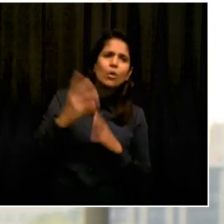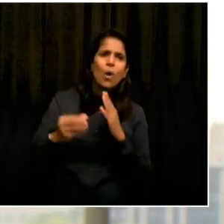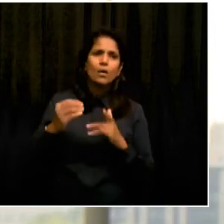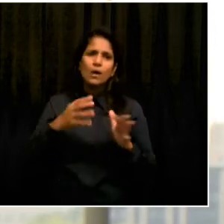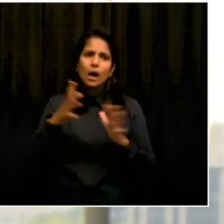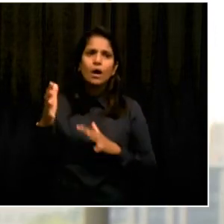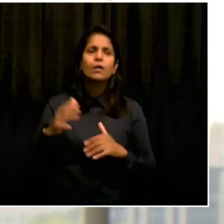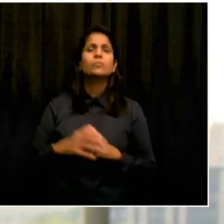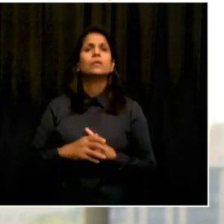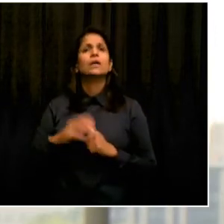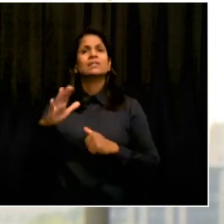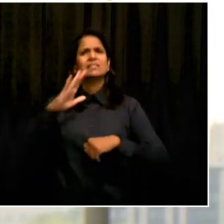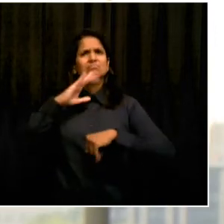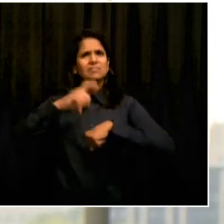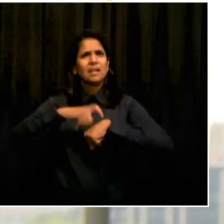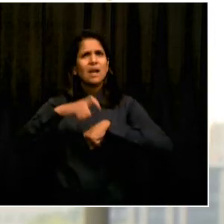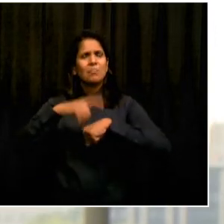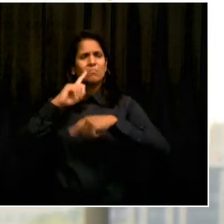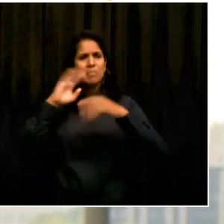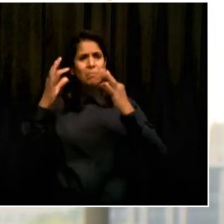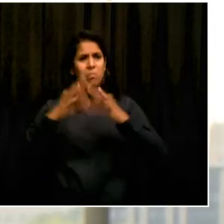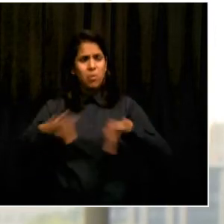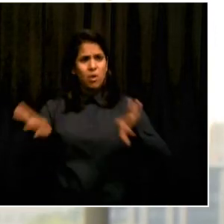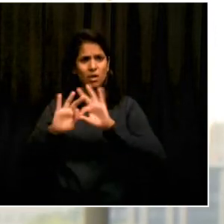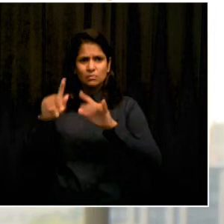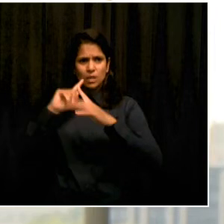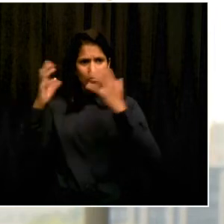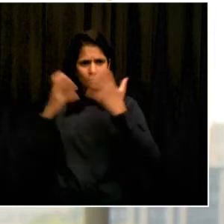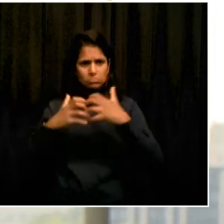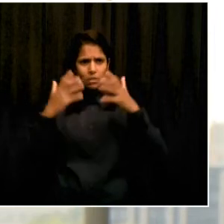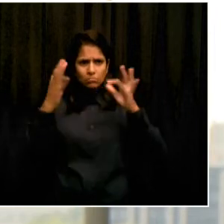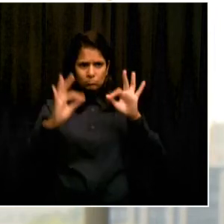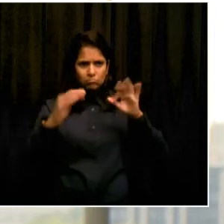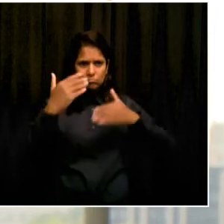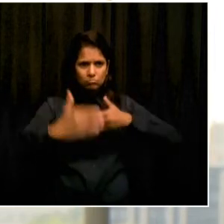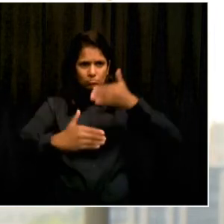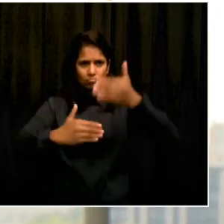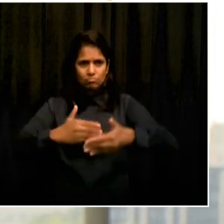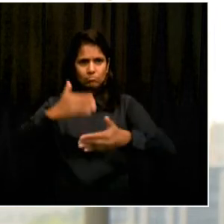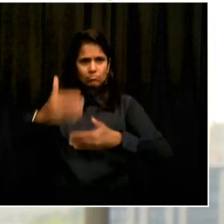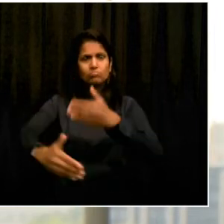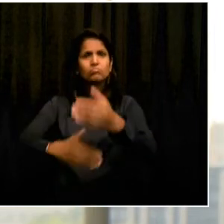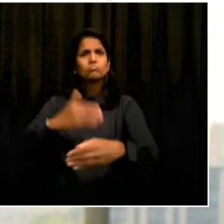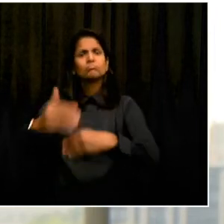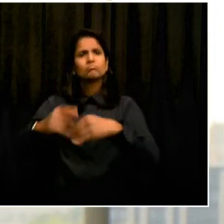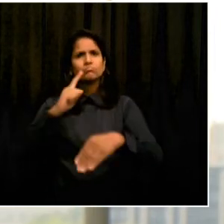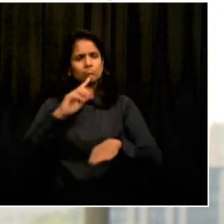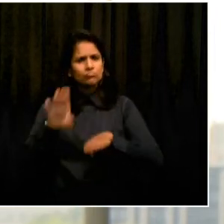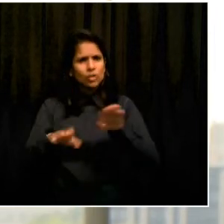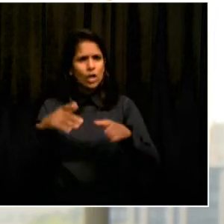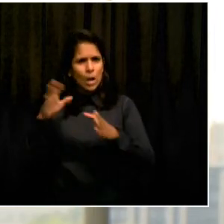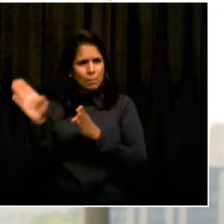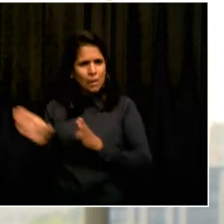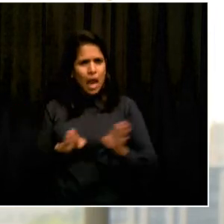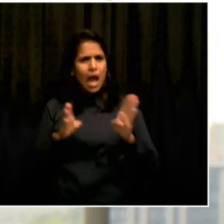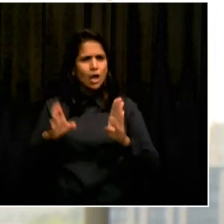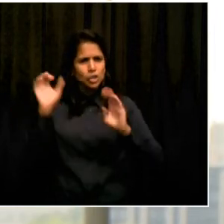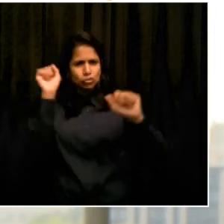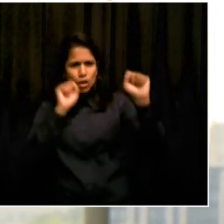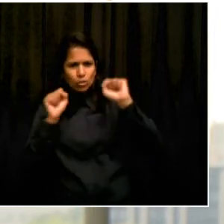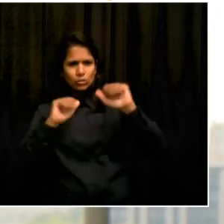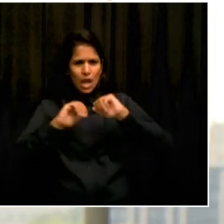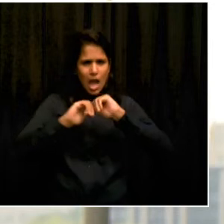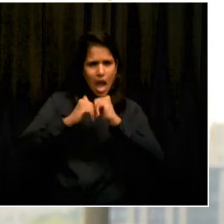it's a pretty clear strategy. Because again, I think what I would urge you to just focus on for a moment is, do you hear a